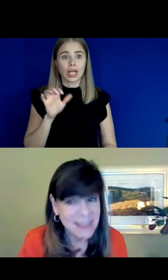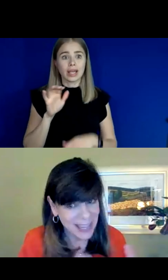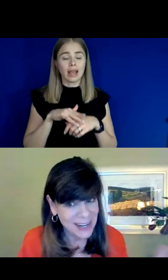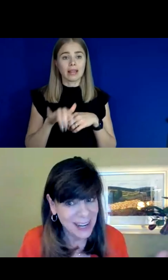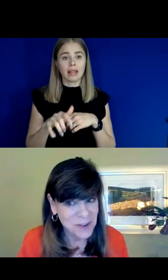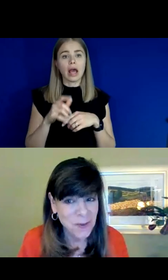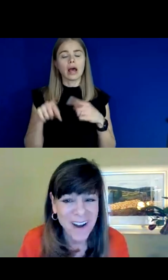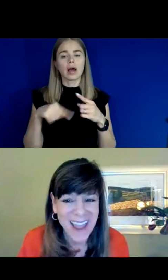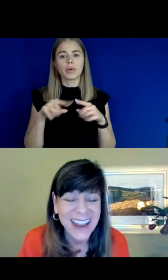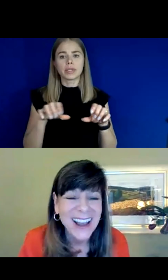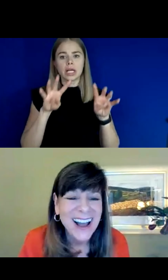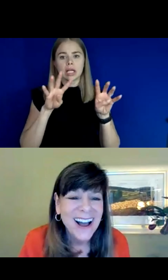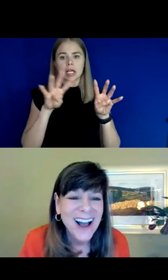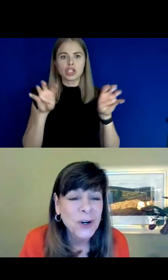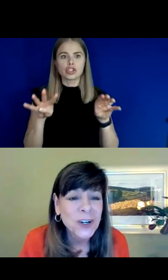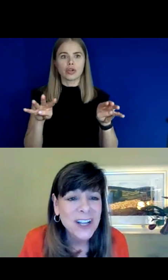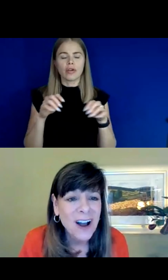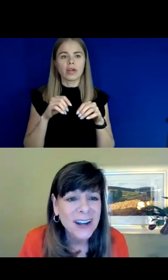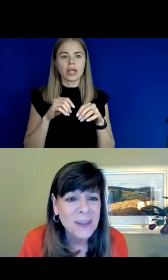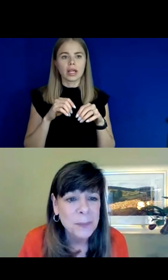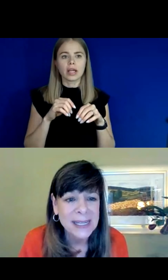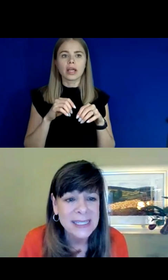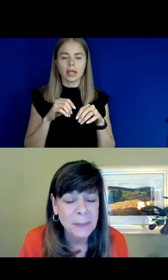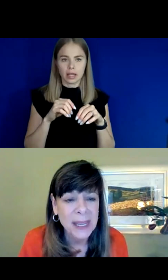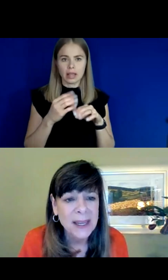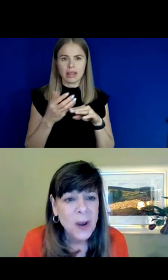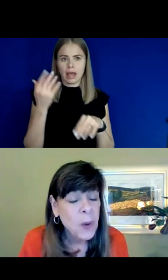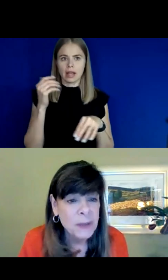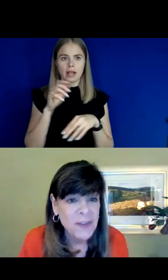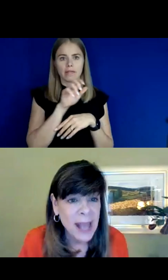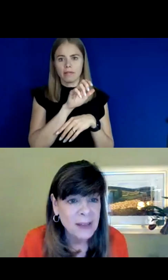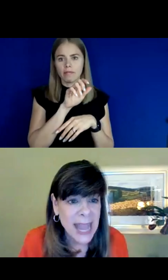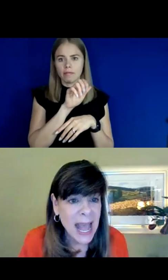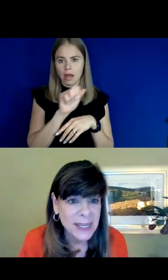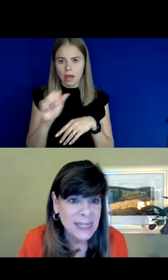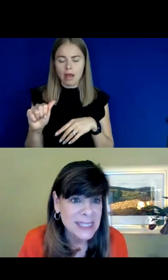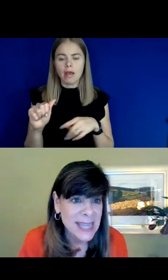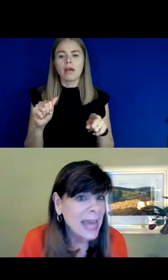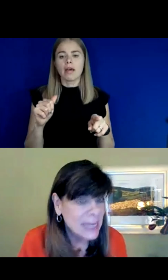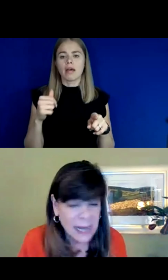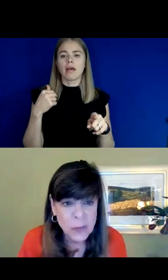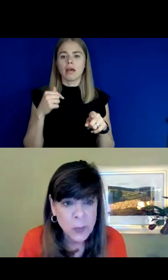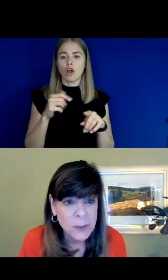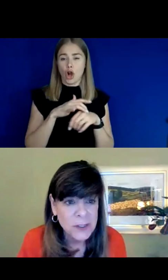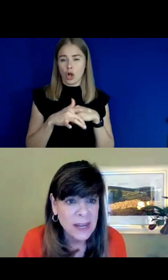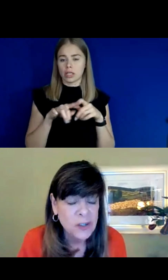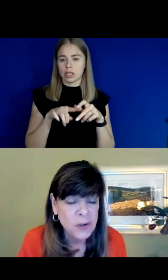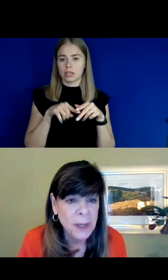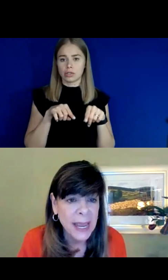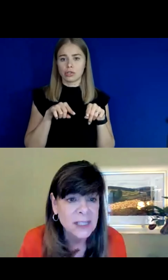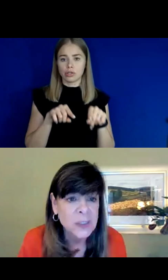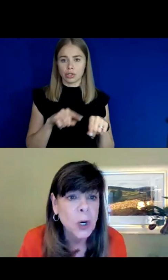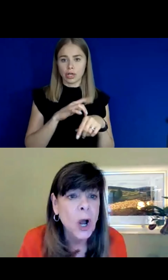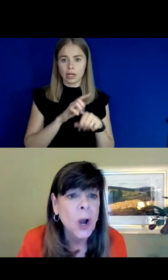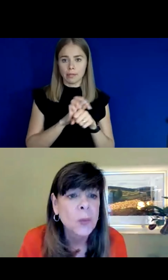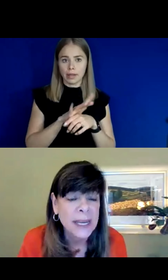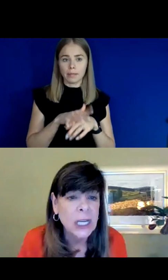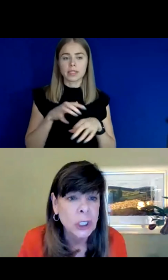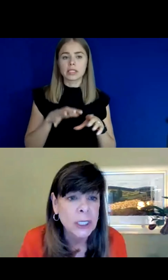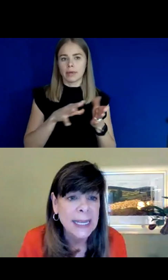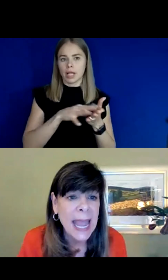at then N4A, early on in the pandemic, what we found out is that 93% of the AAAs